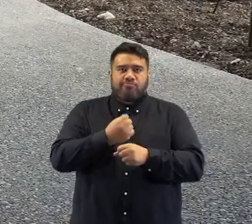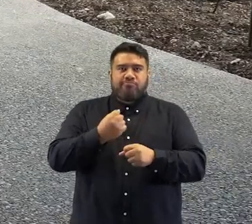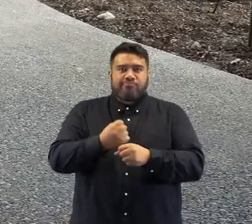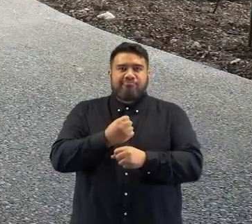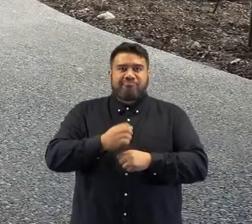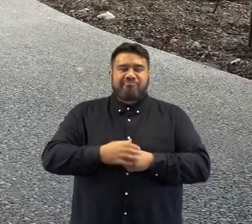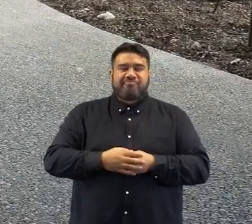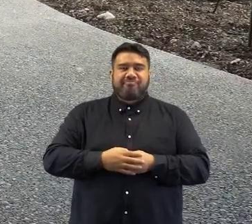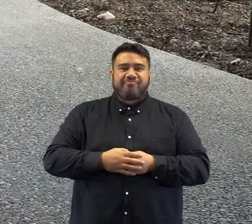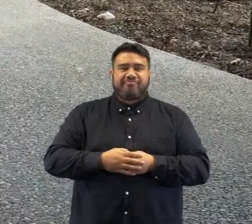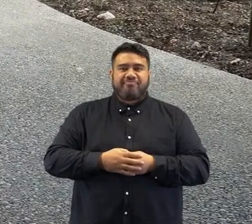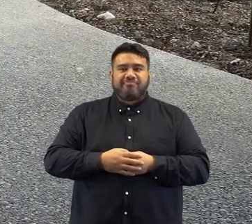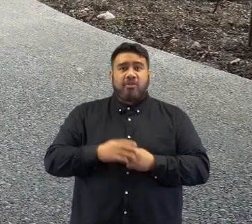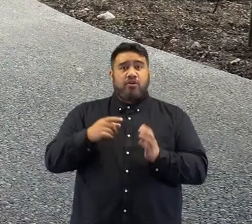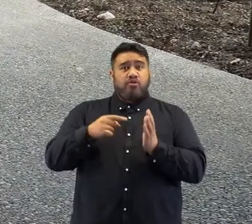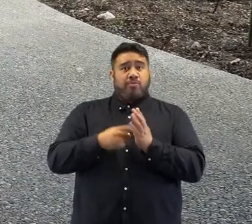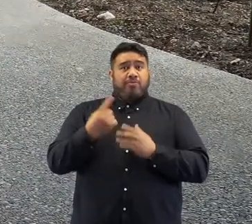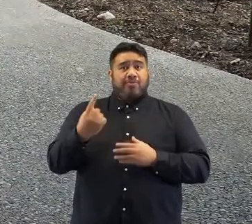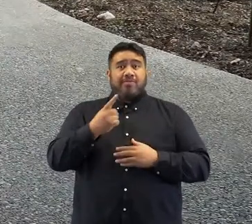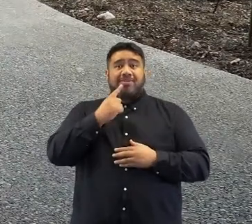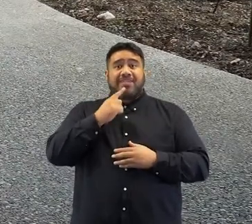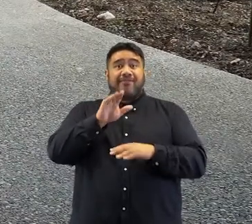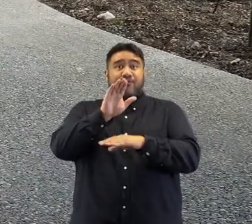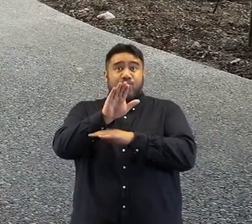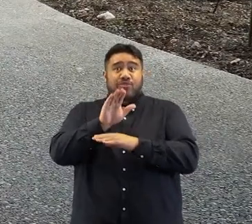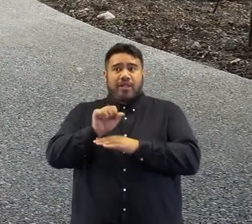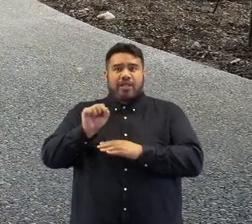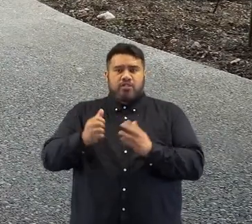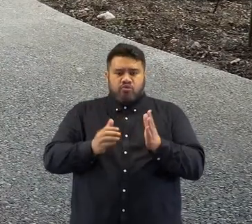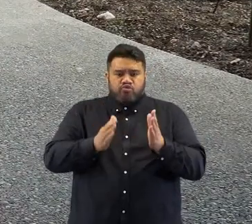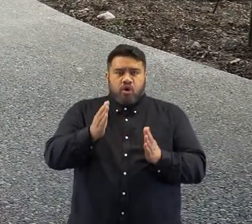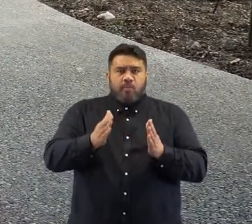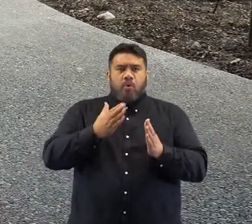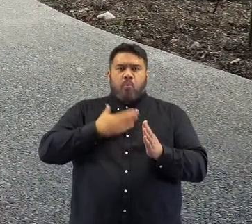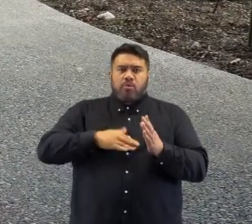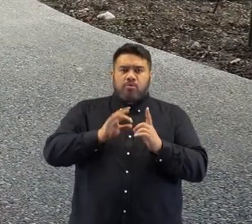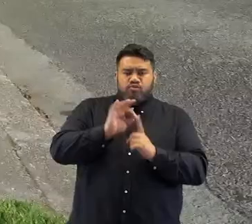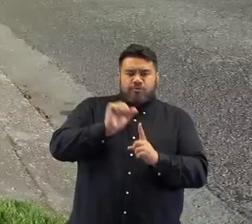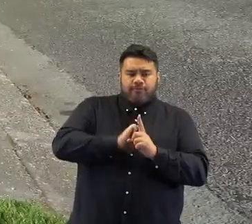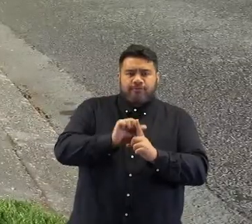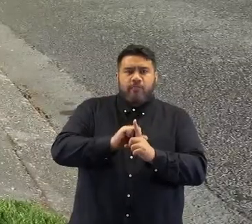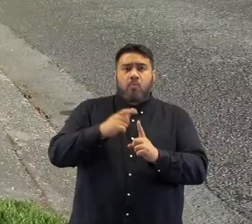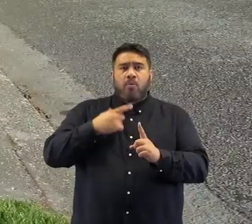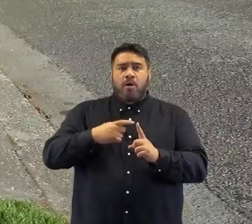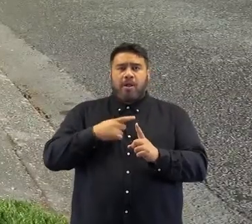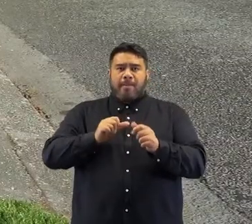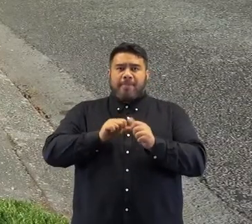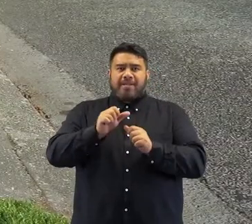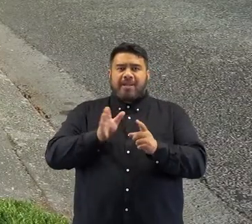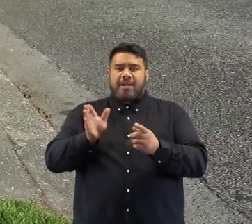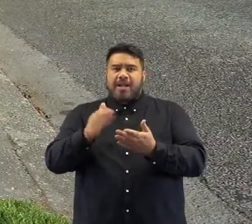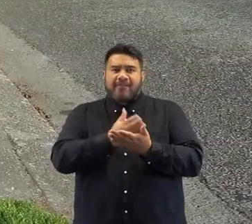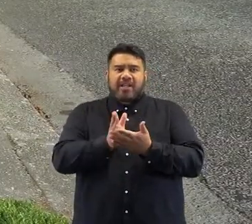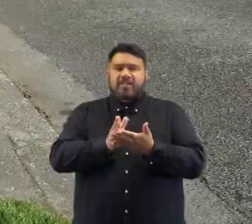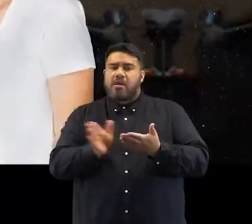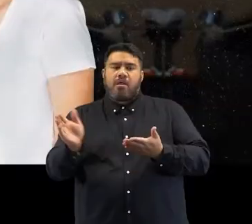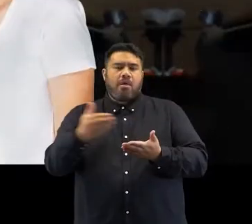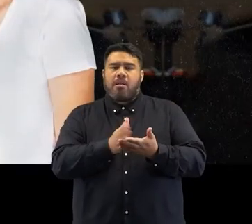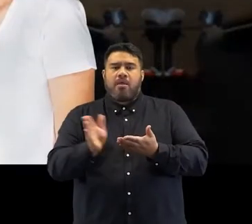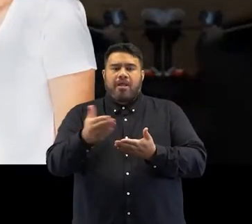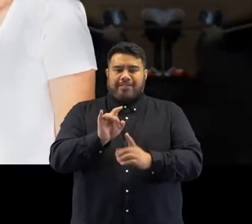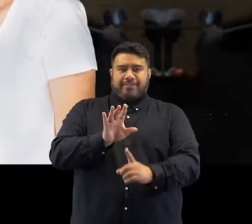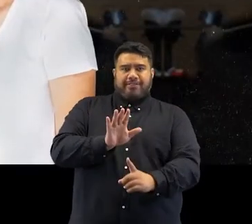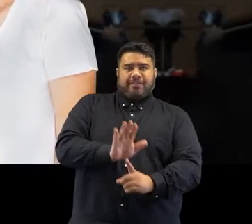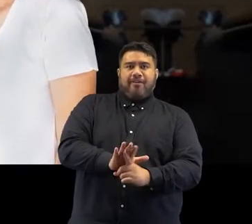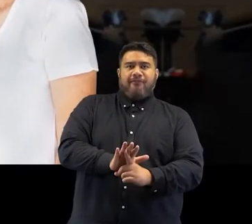and make. Thomas says the future for Wheelie Drive is to improve the robot's navigation reliability and intelligence so it